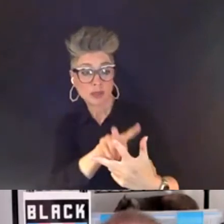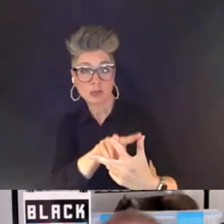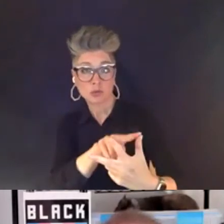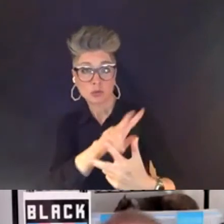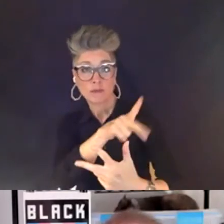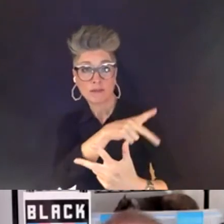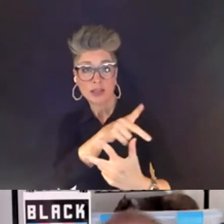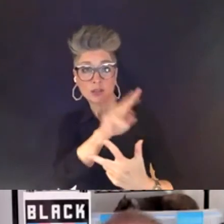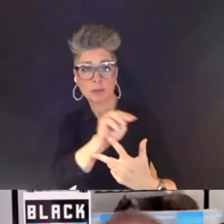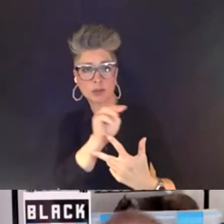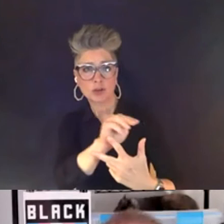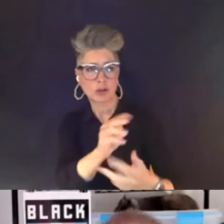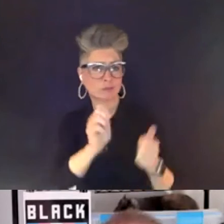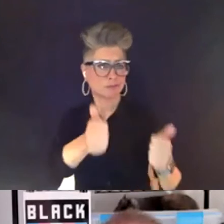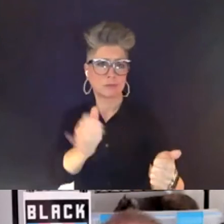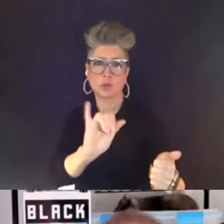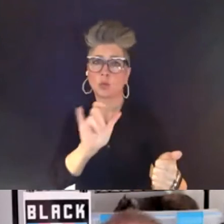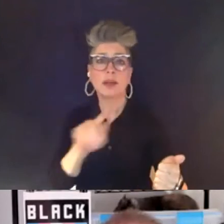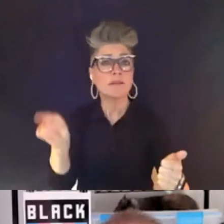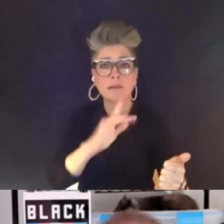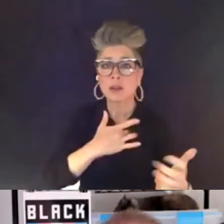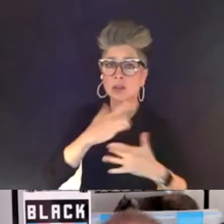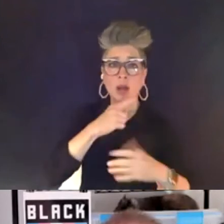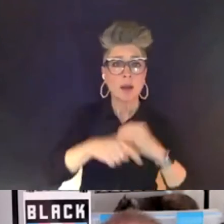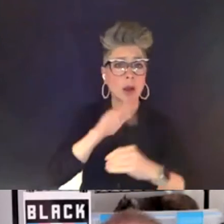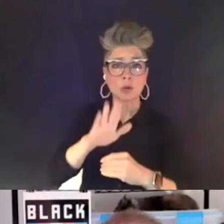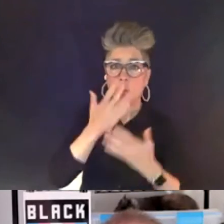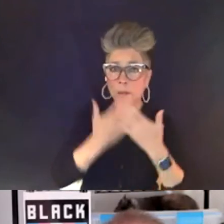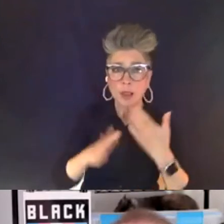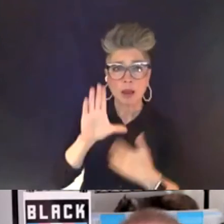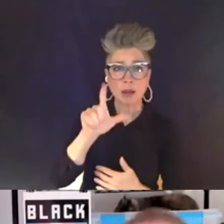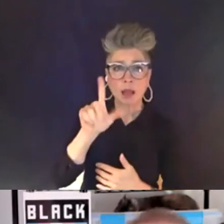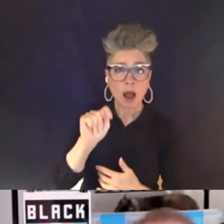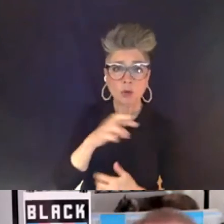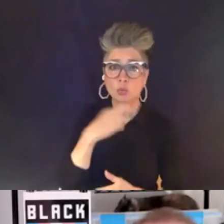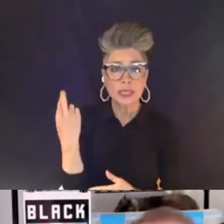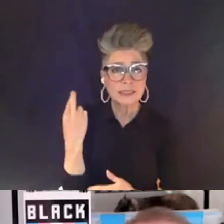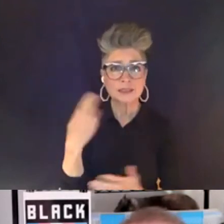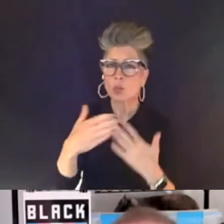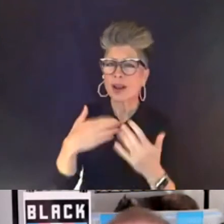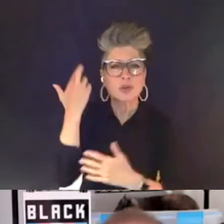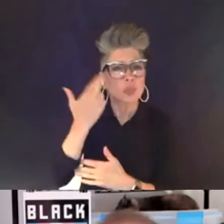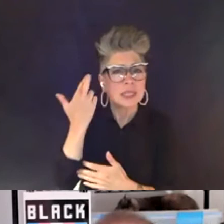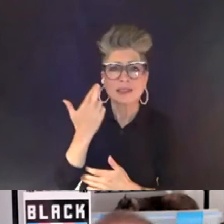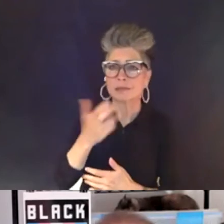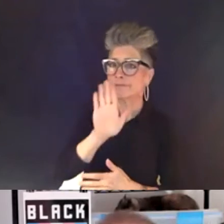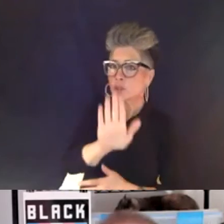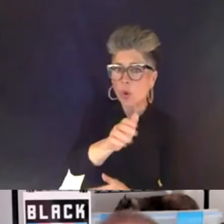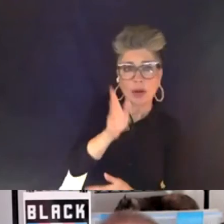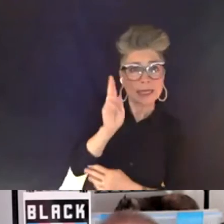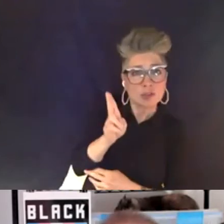any concern about your blood clot risk for whatever reason, personal history, medications that you're taking,